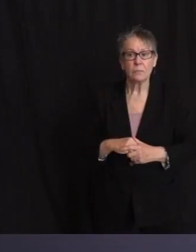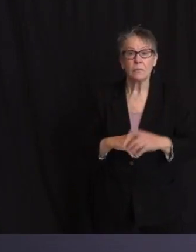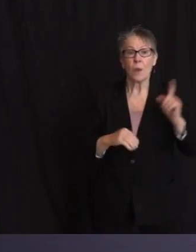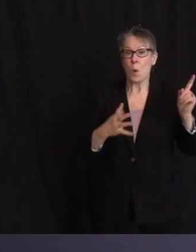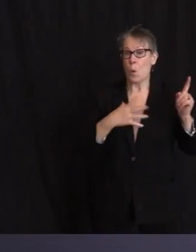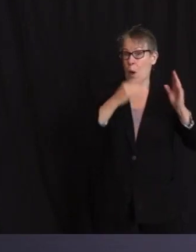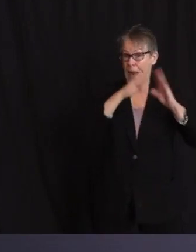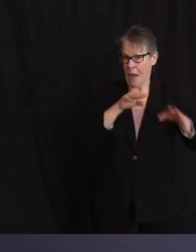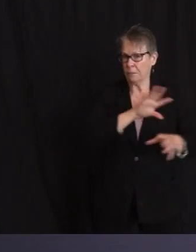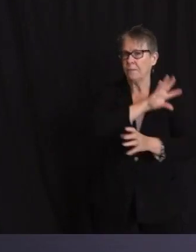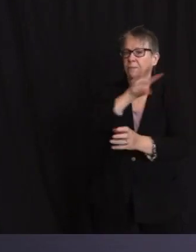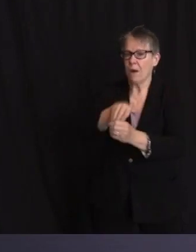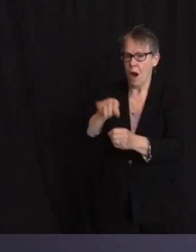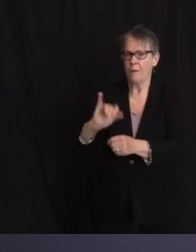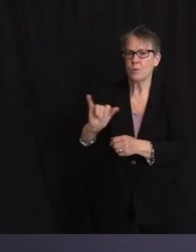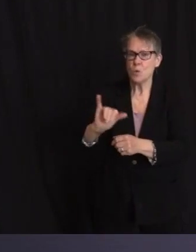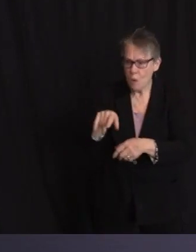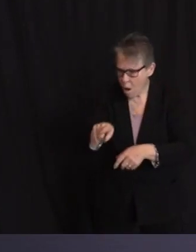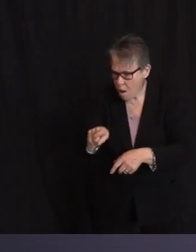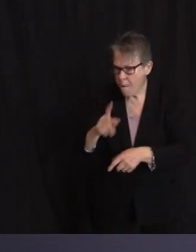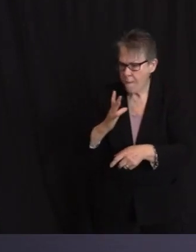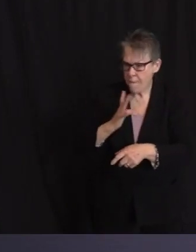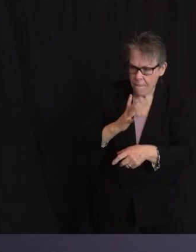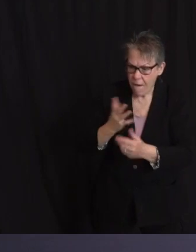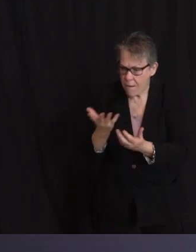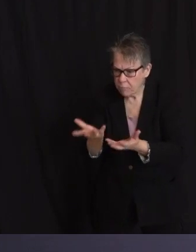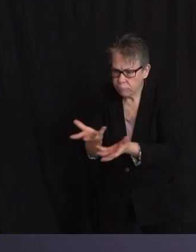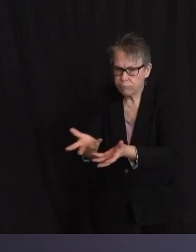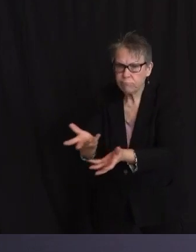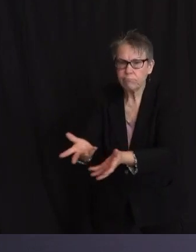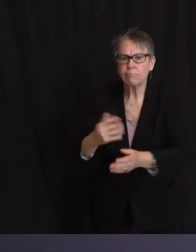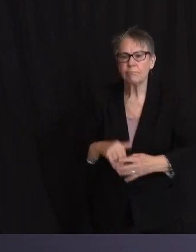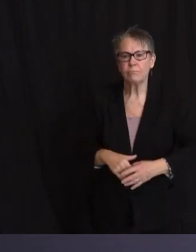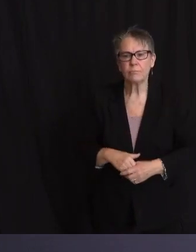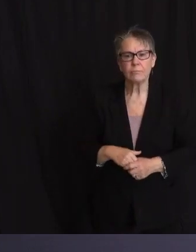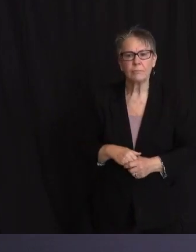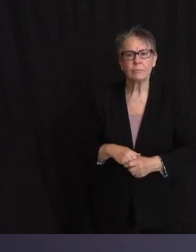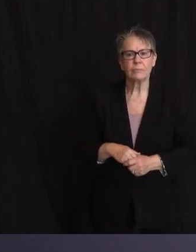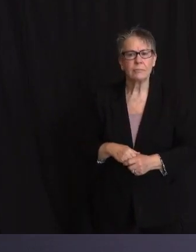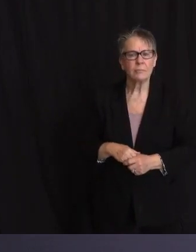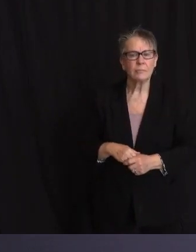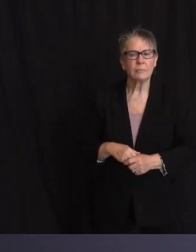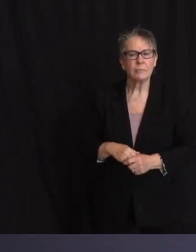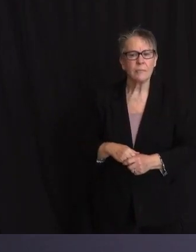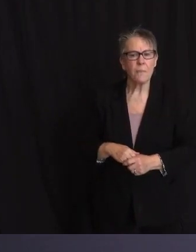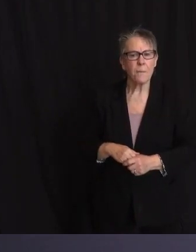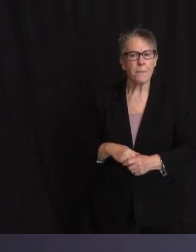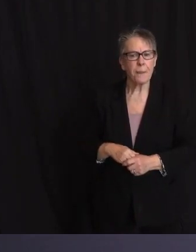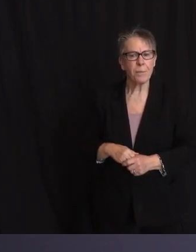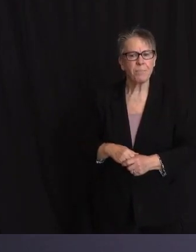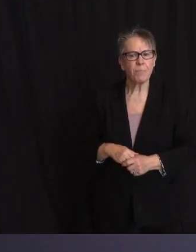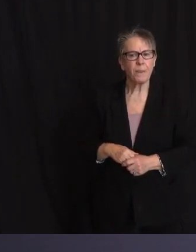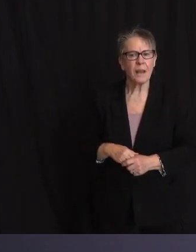Testing 2 weeks is no longer the reality. It's really more 5 to 7 days, is it not, at this point, in terms of